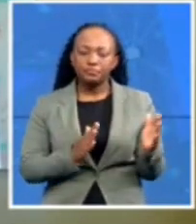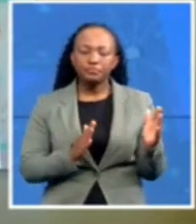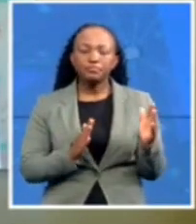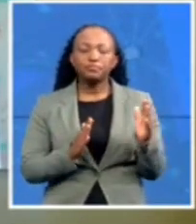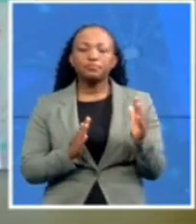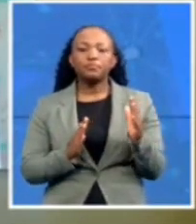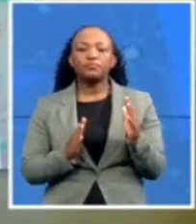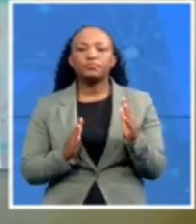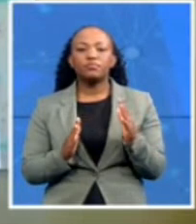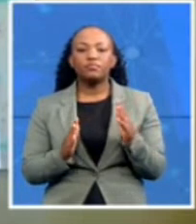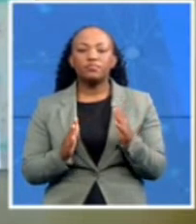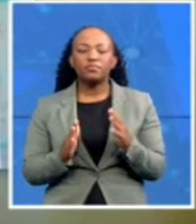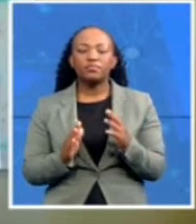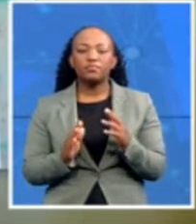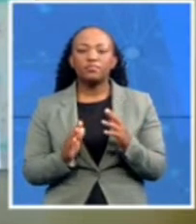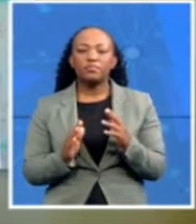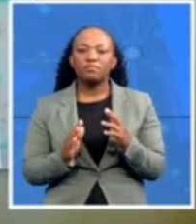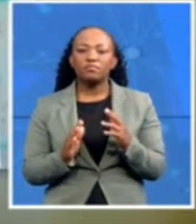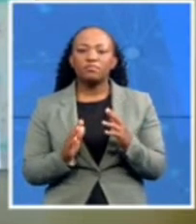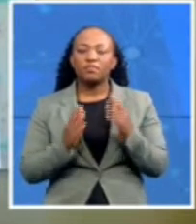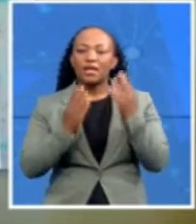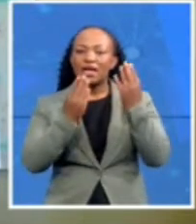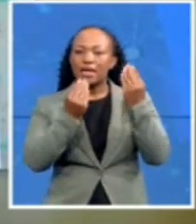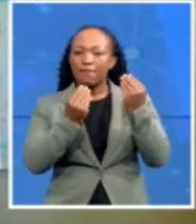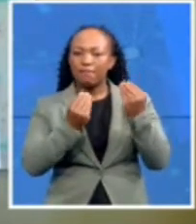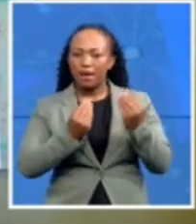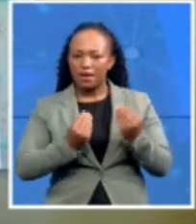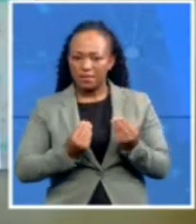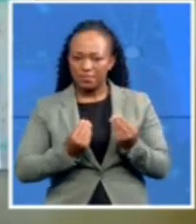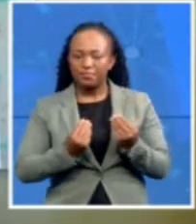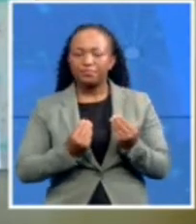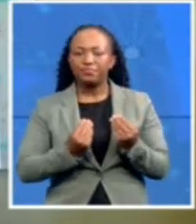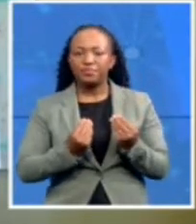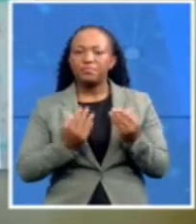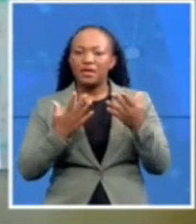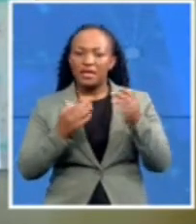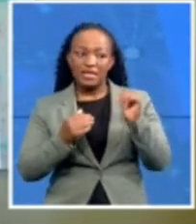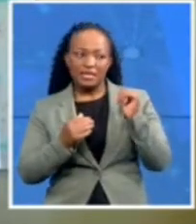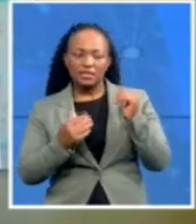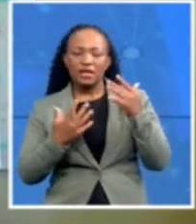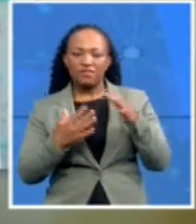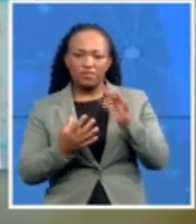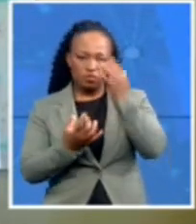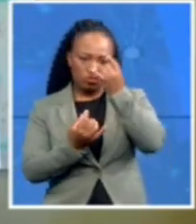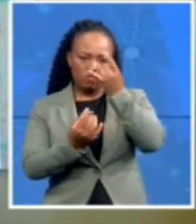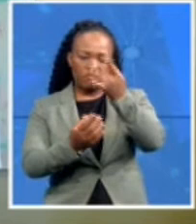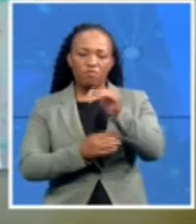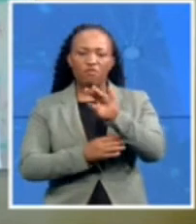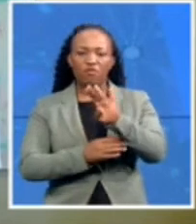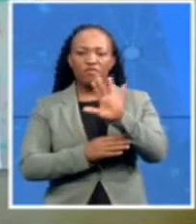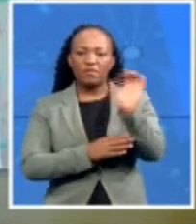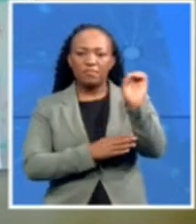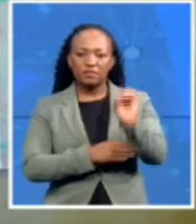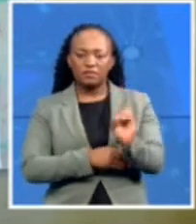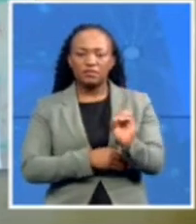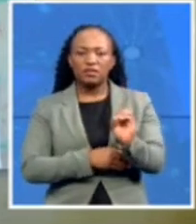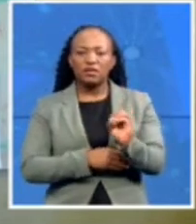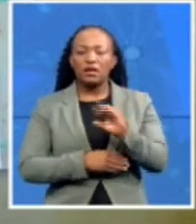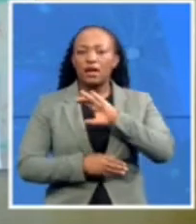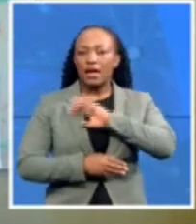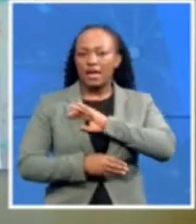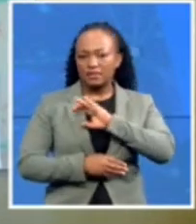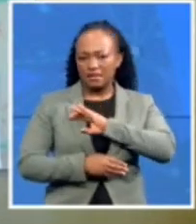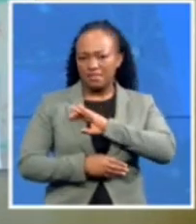numbers, I have indicated that yesterday that 45% of our key industrial customers were non-compliant on the